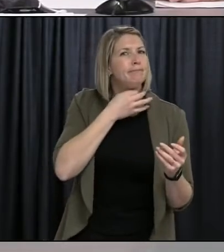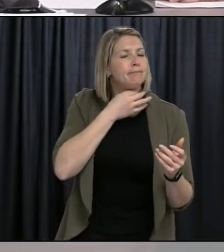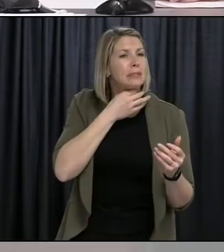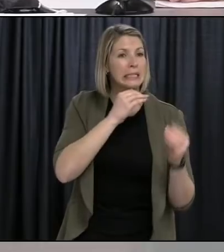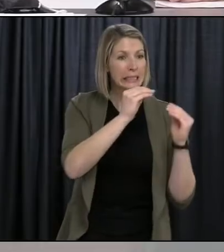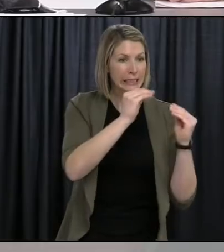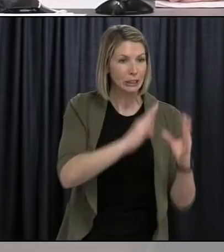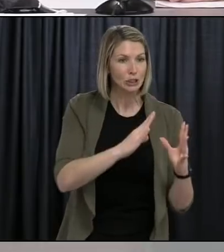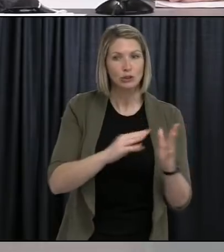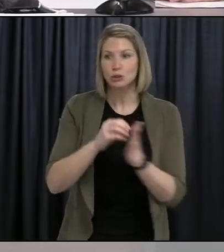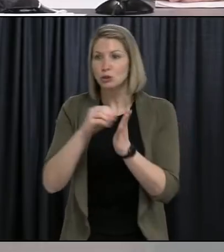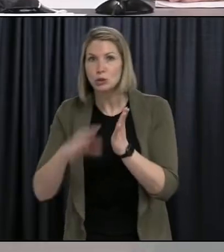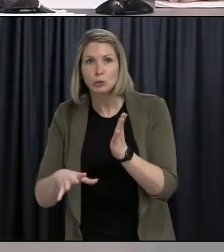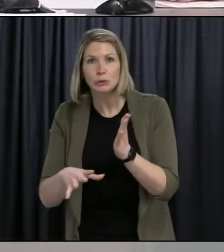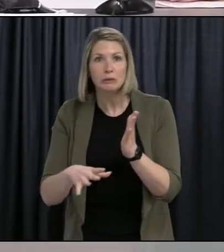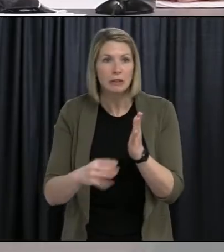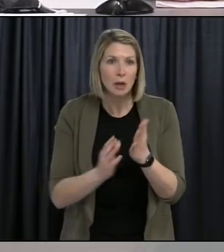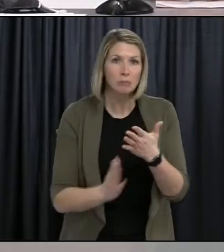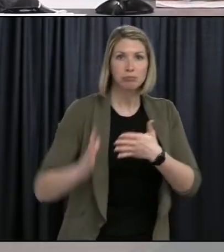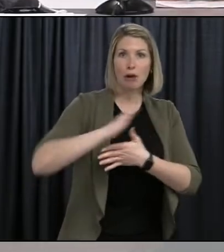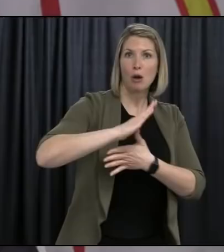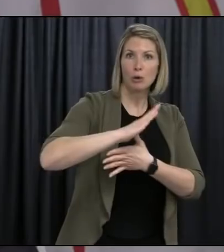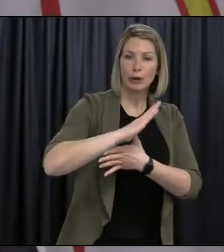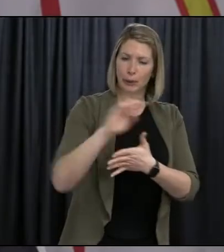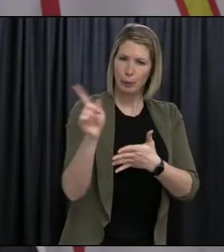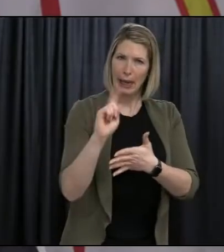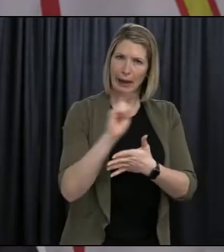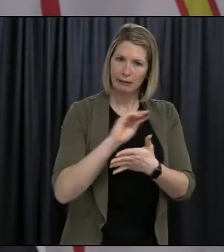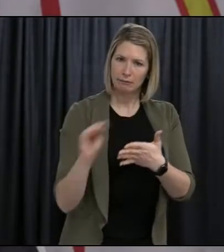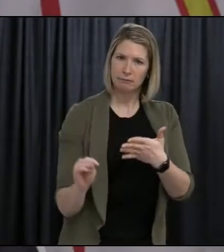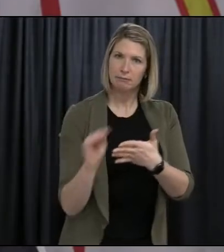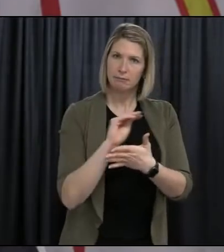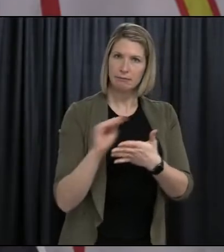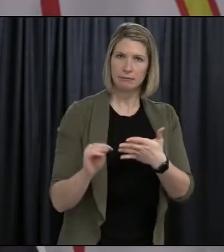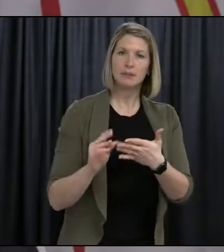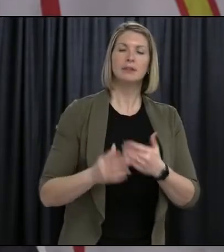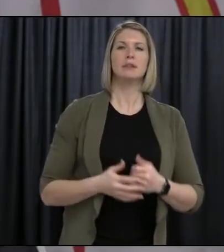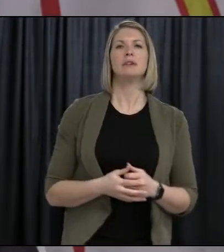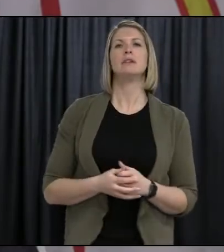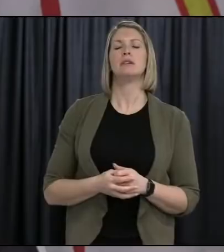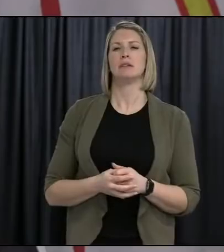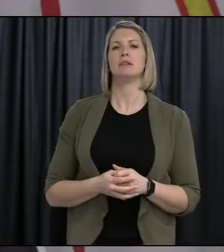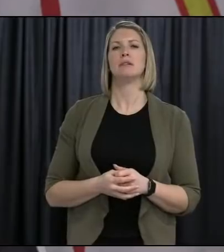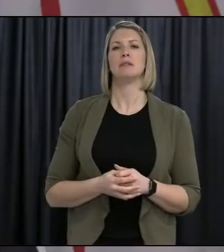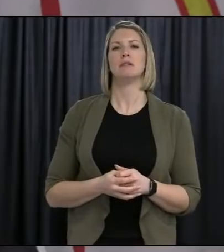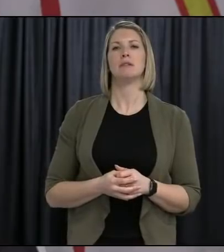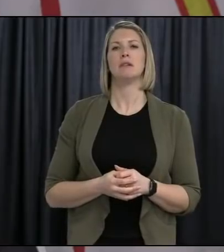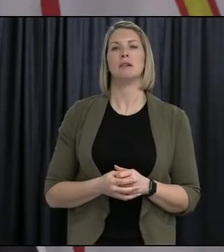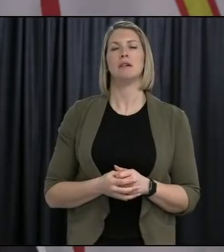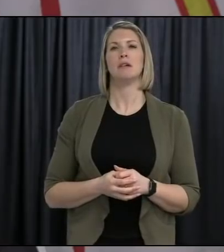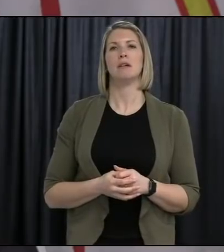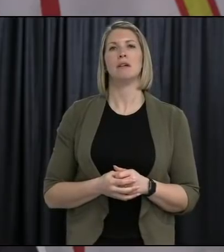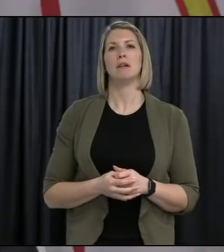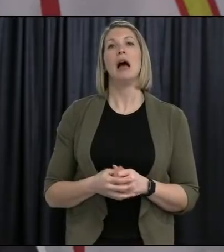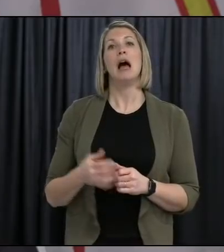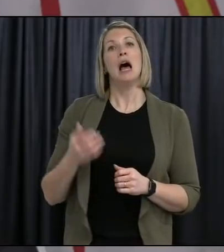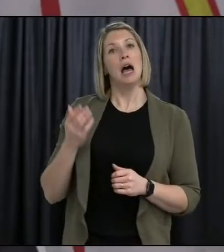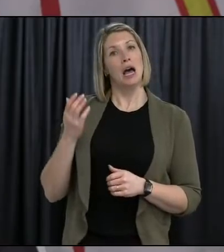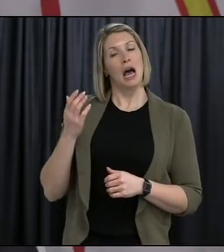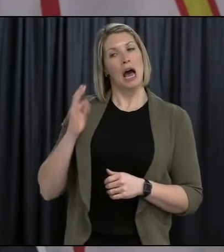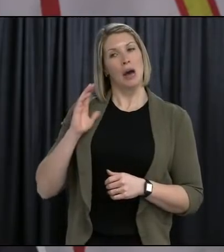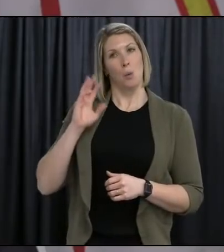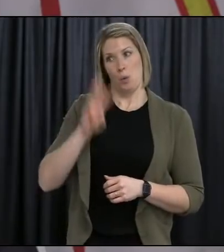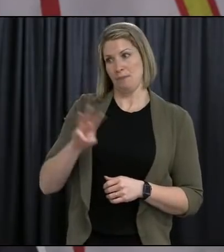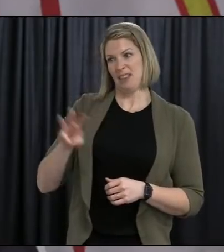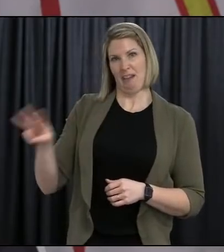vaccination? Well, certainly on we do have some priorities that we have on our website with